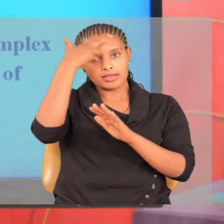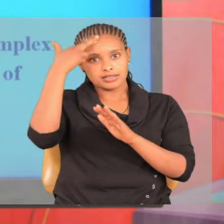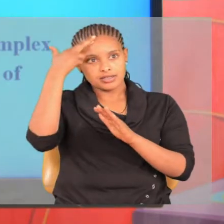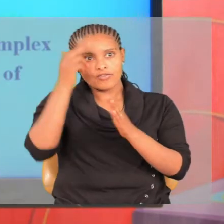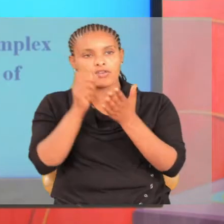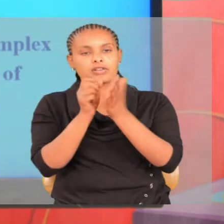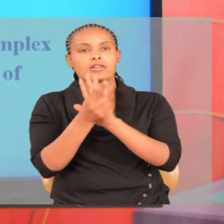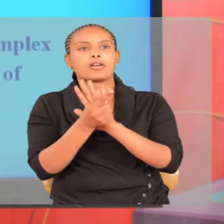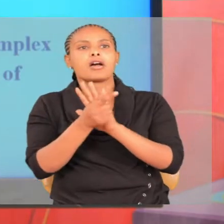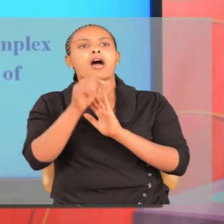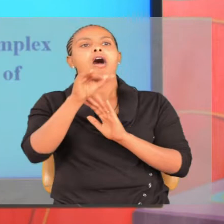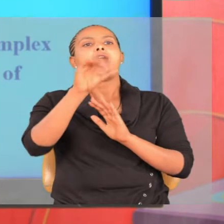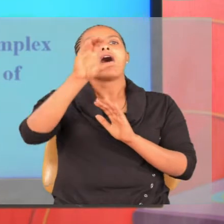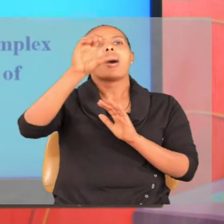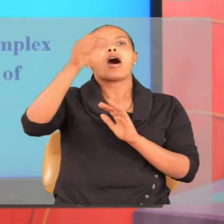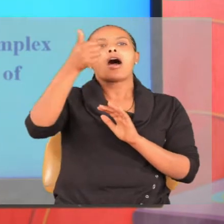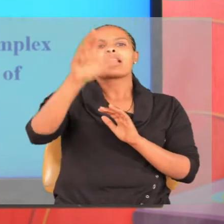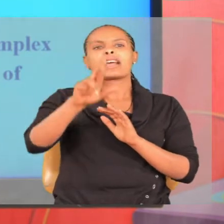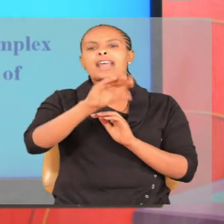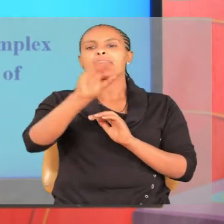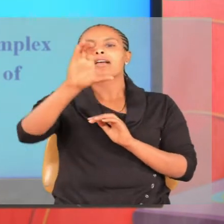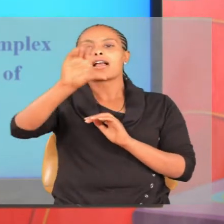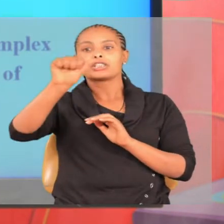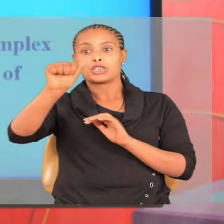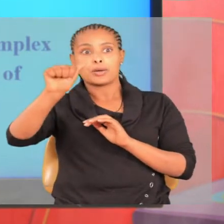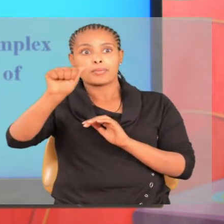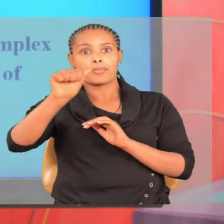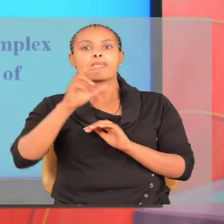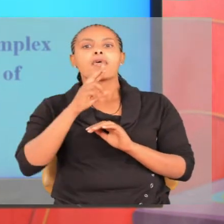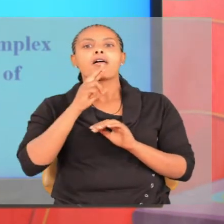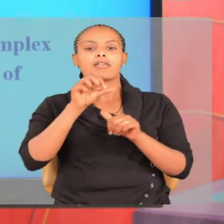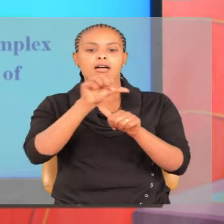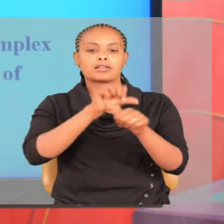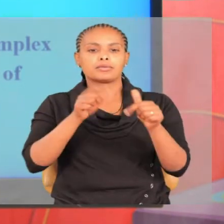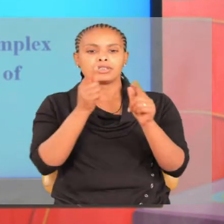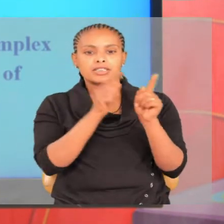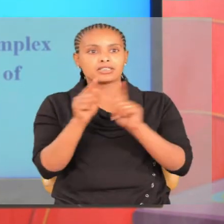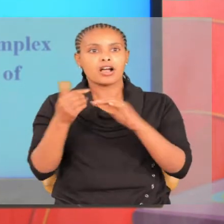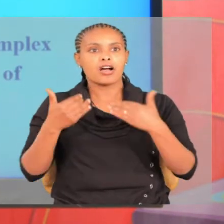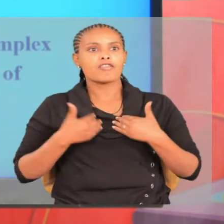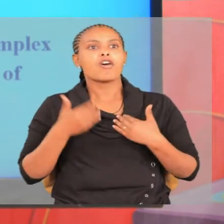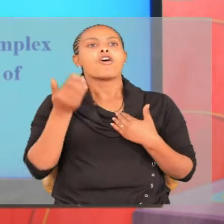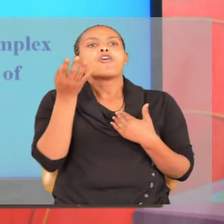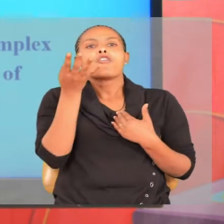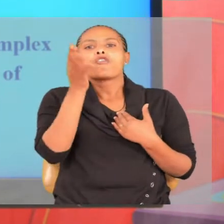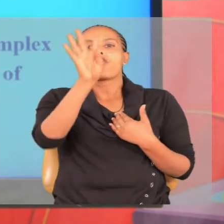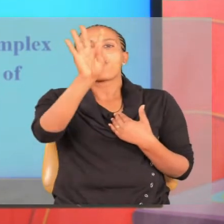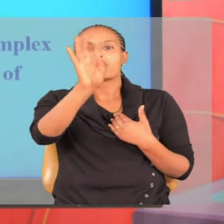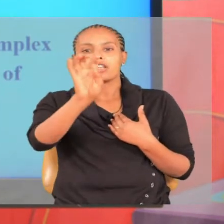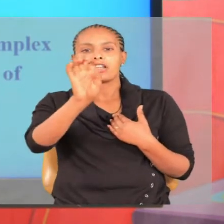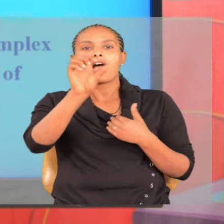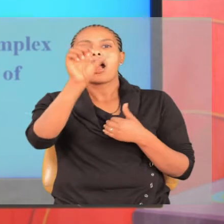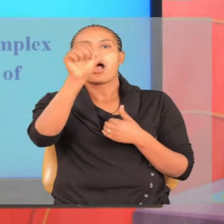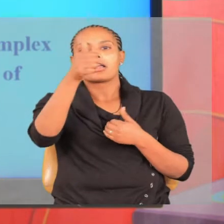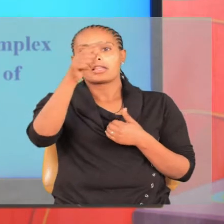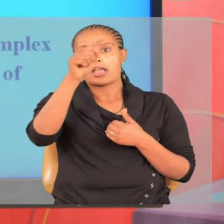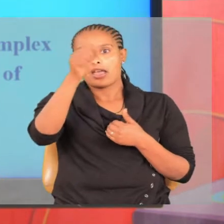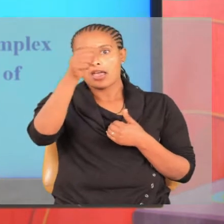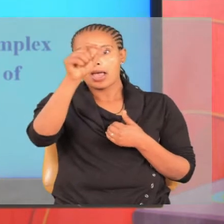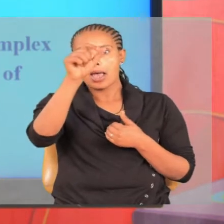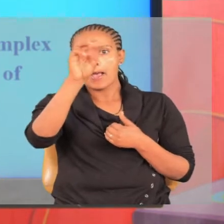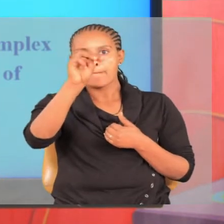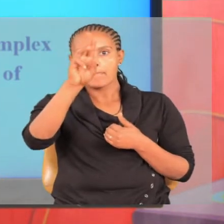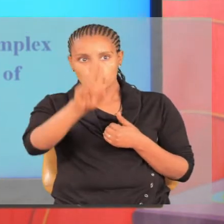example, argon and calcium are atoms, each have 14 atomic mass units. They have the